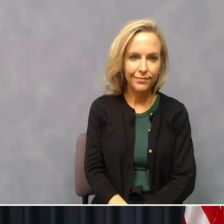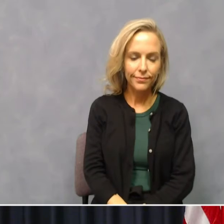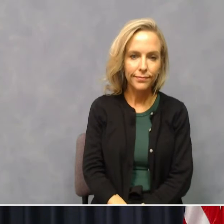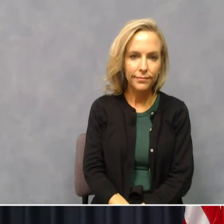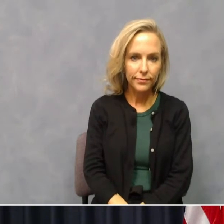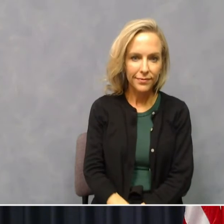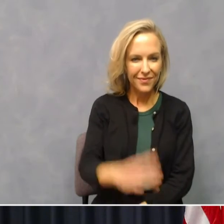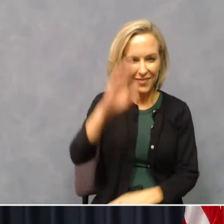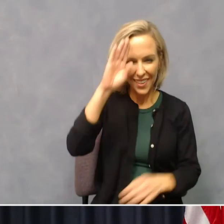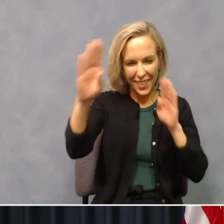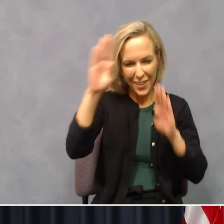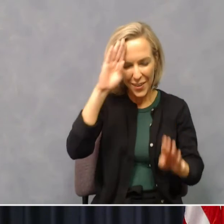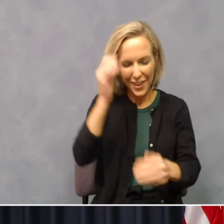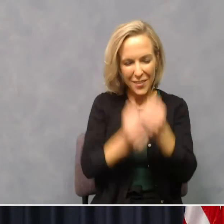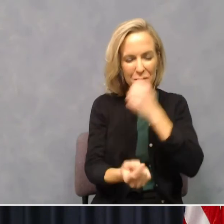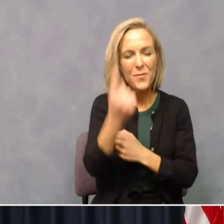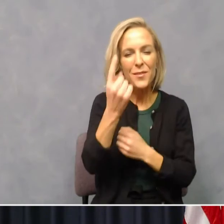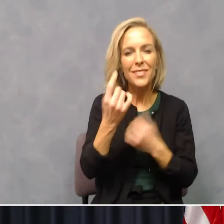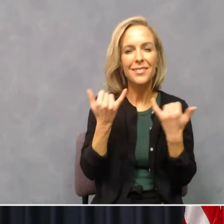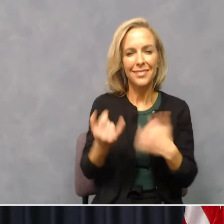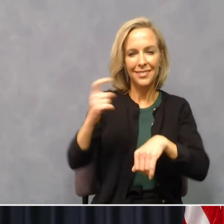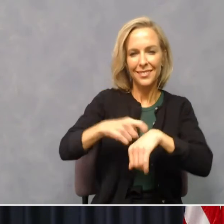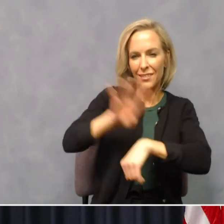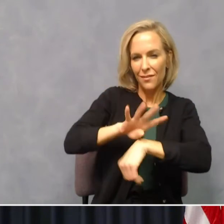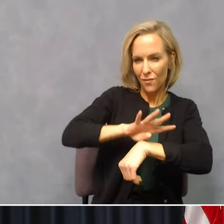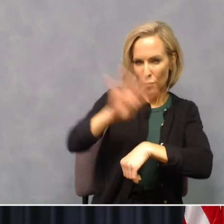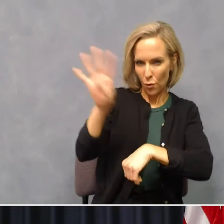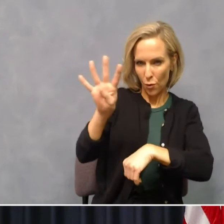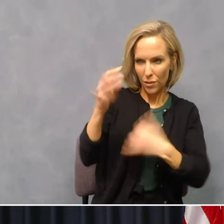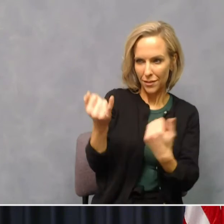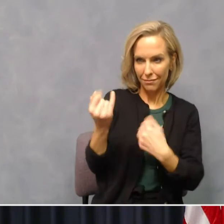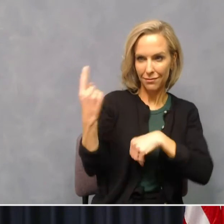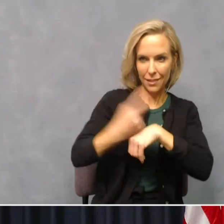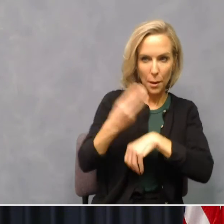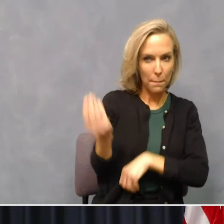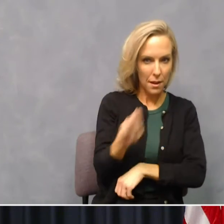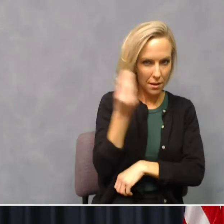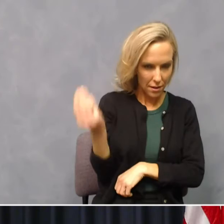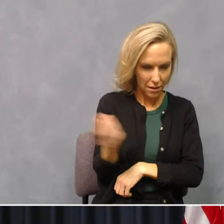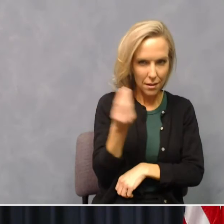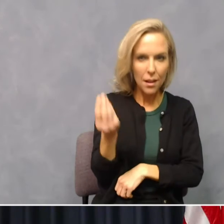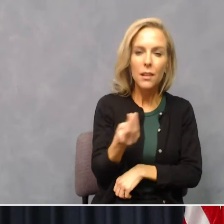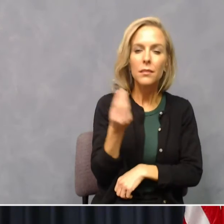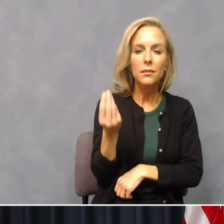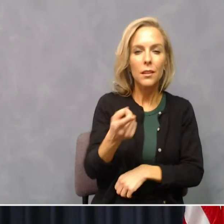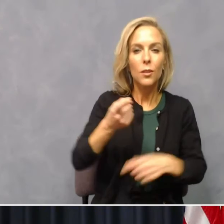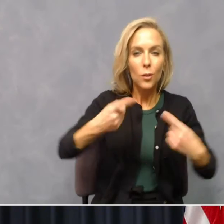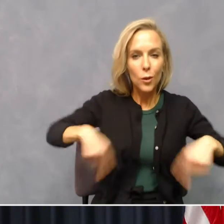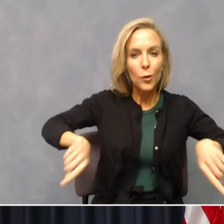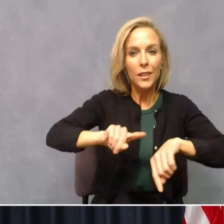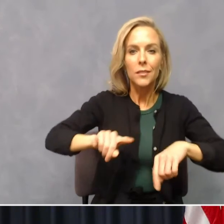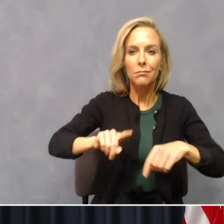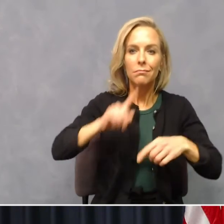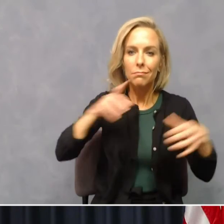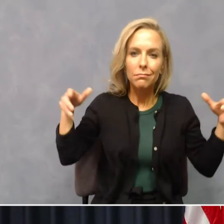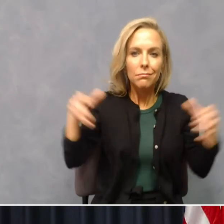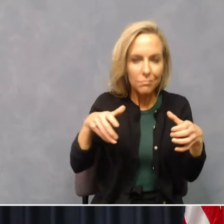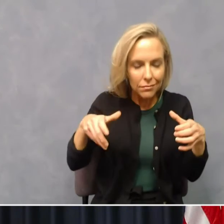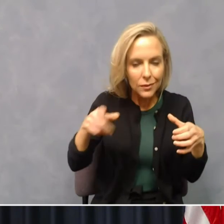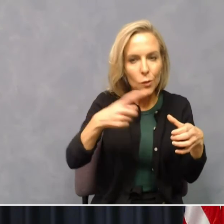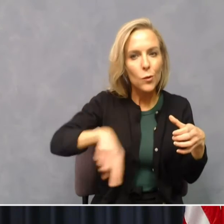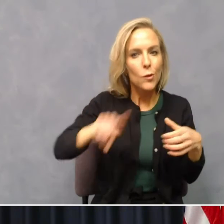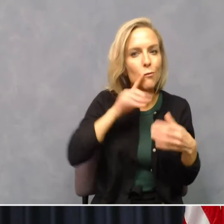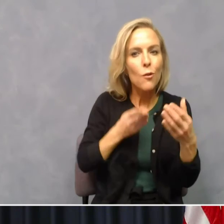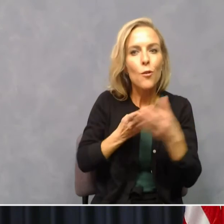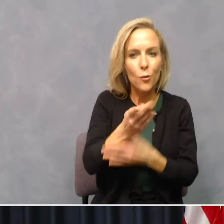Hi, everybody. It is 4 o'clock on Monday. Time we come together and remember that we're going to get through this and we're going to get through